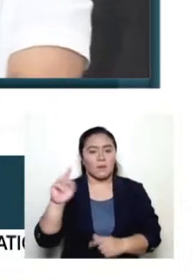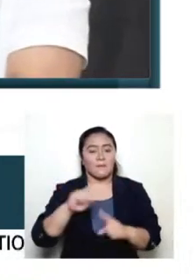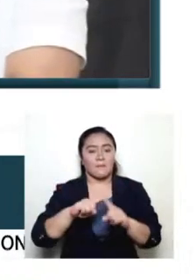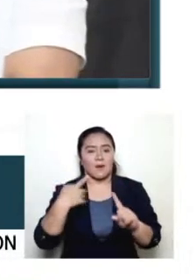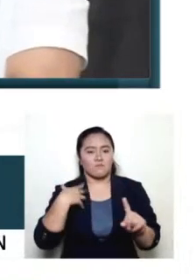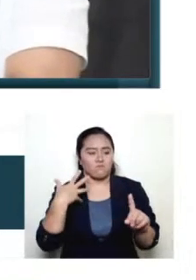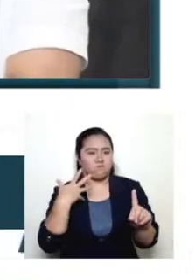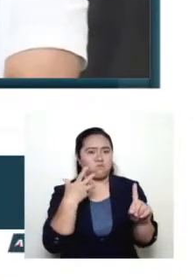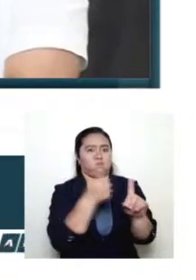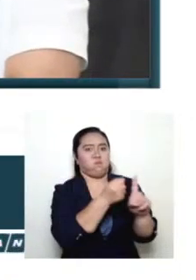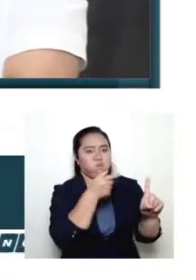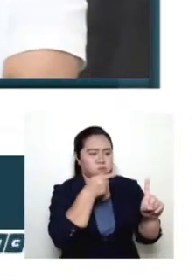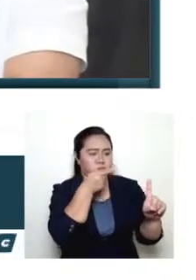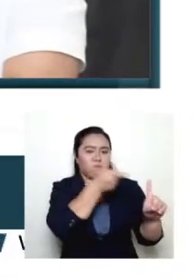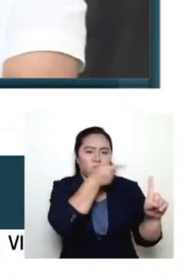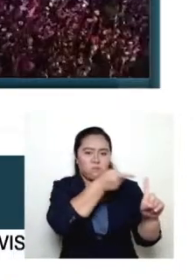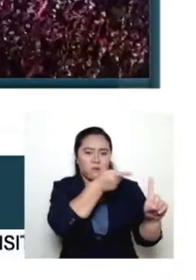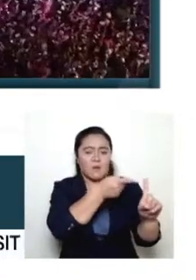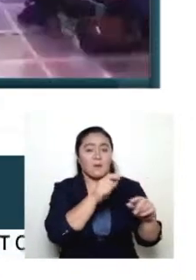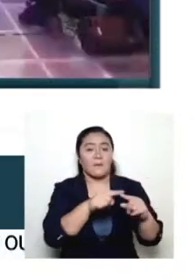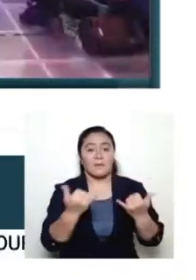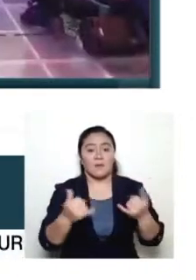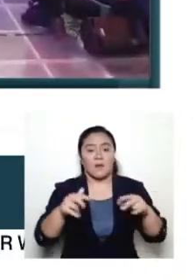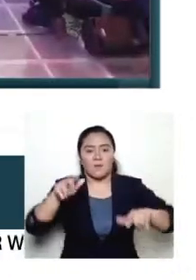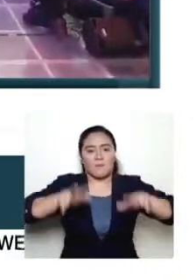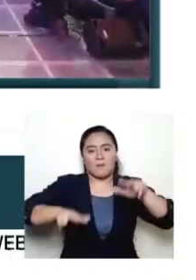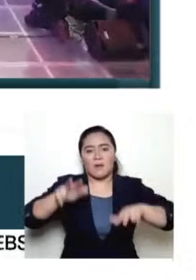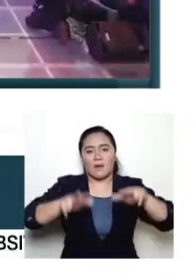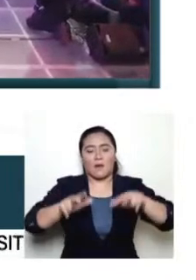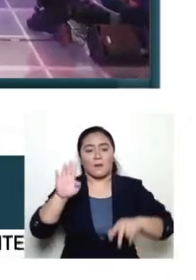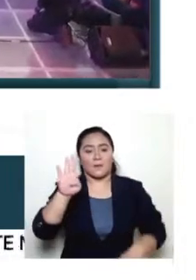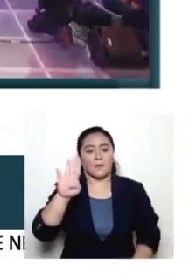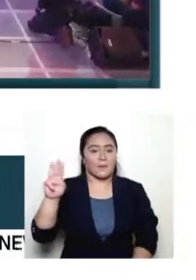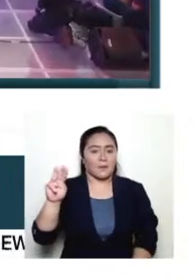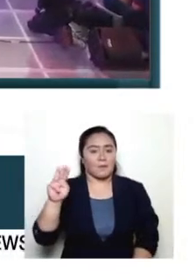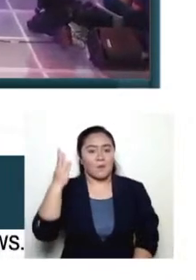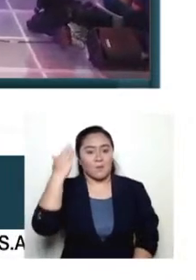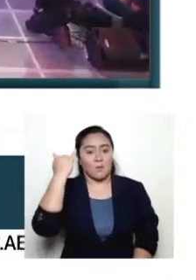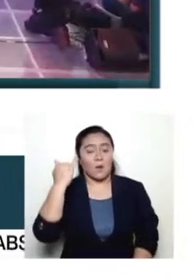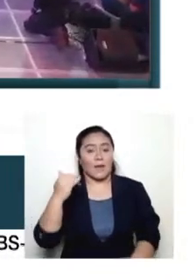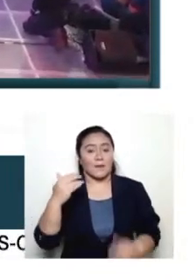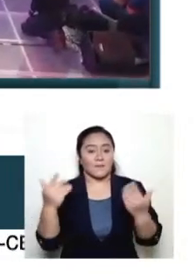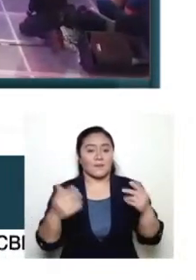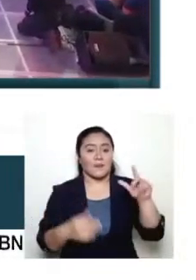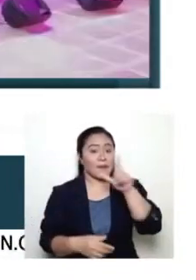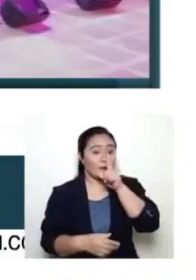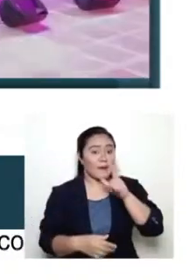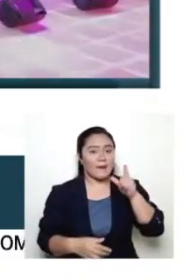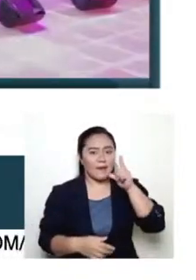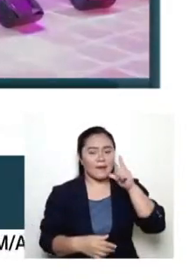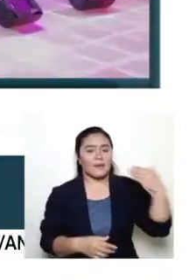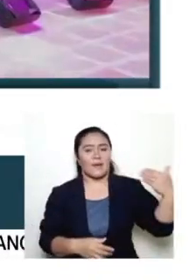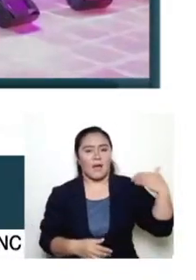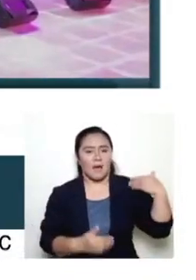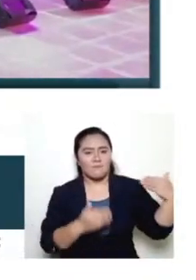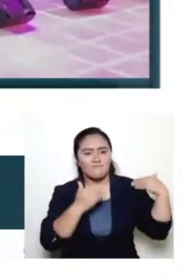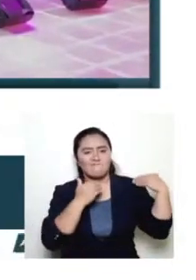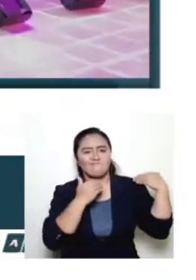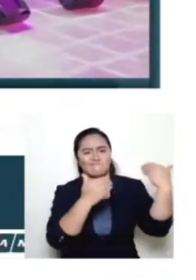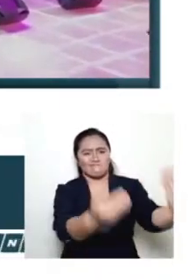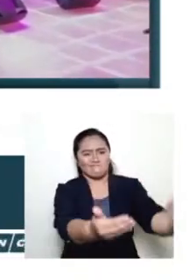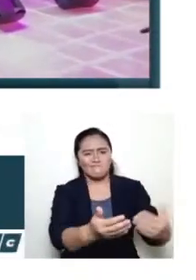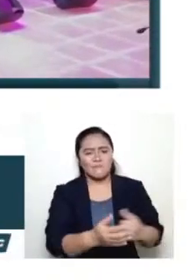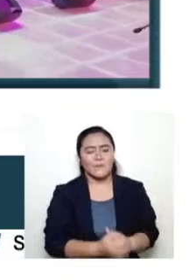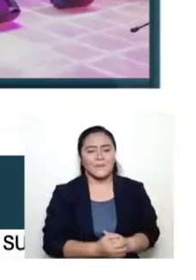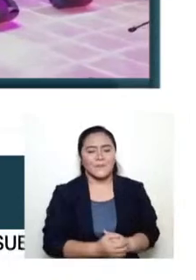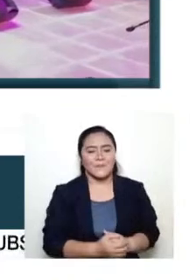a sign of panic within the Marcos camp dahil may momentum si VP Lenny Robredo. But ganito na lang, kung